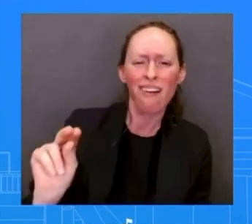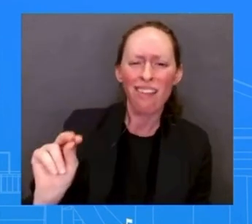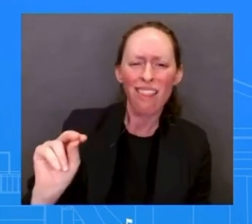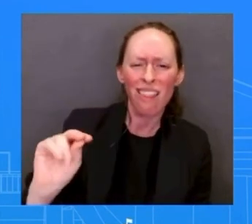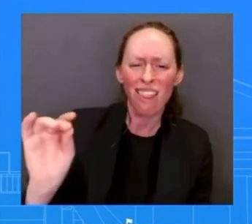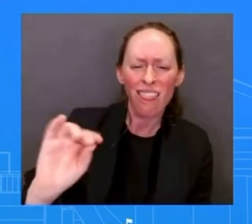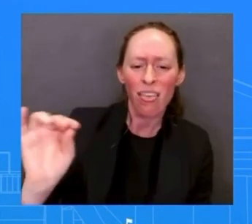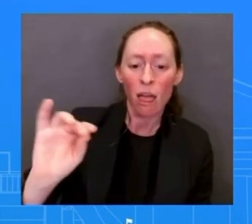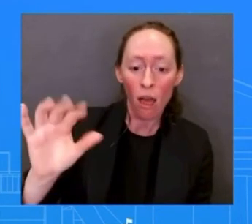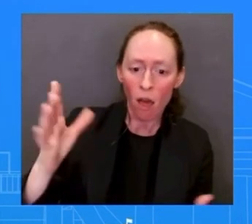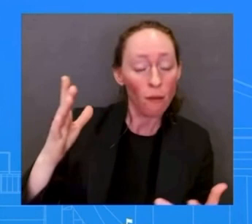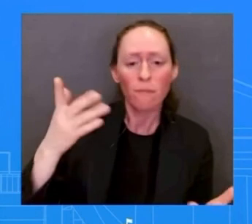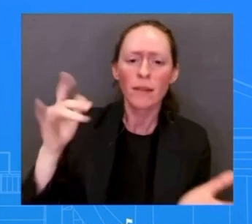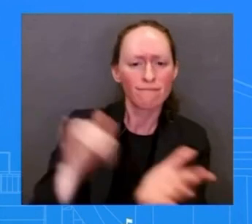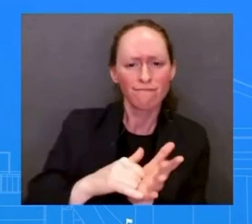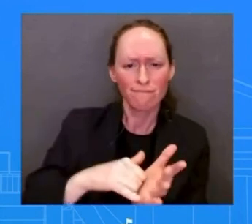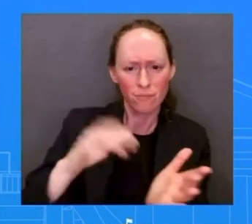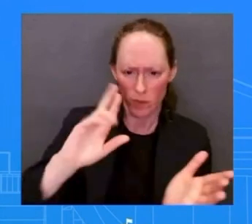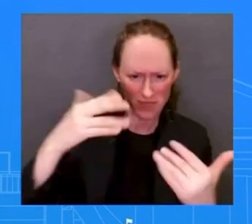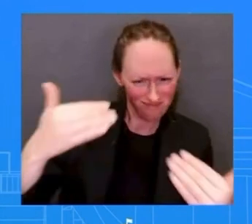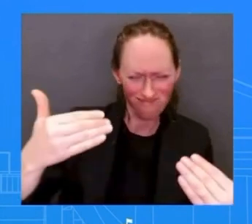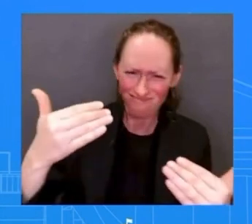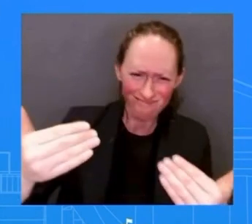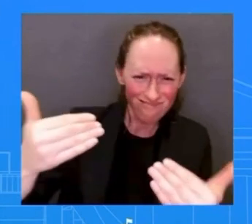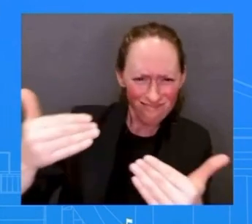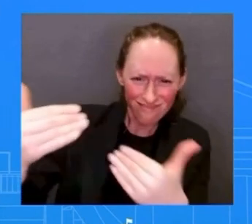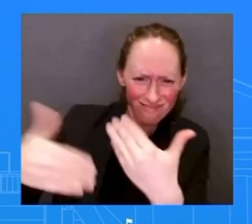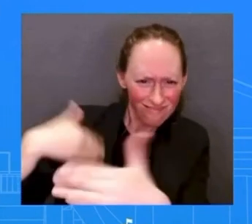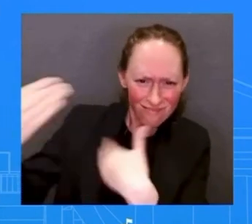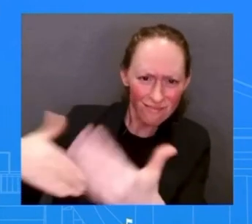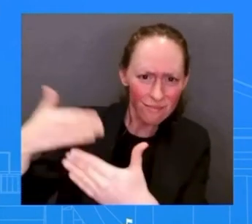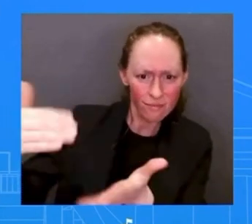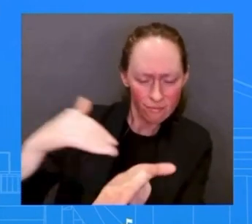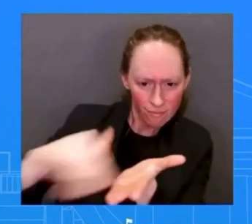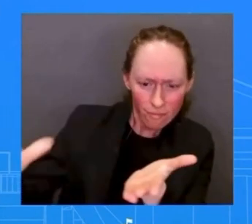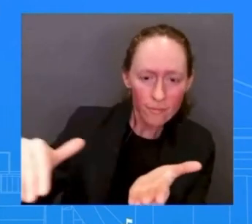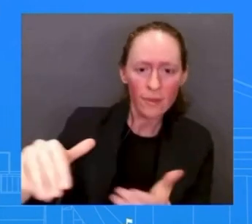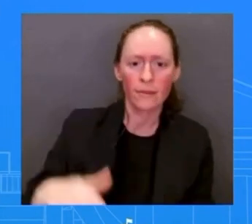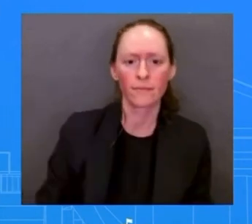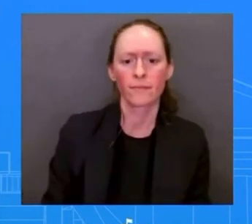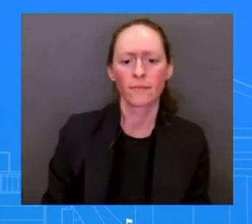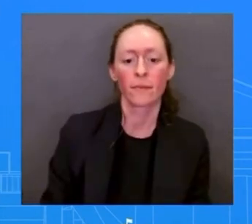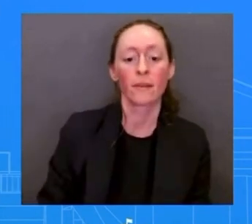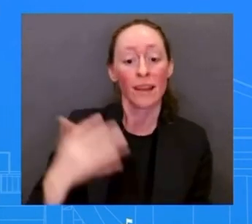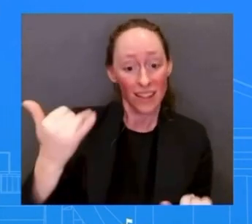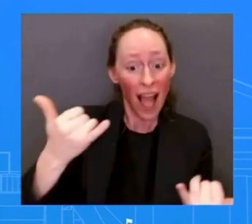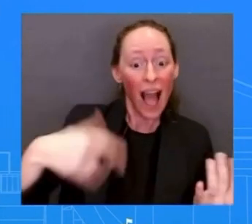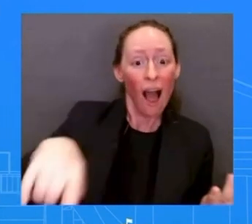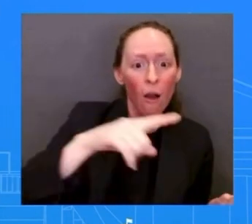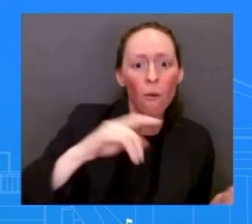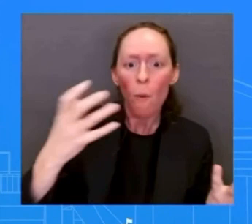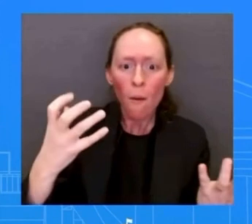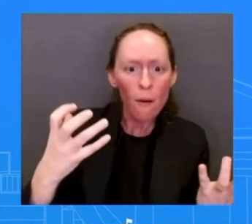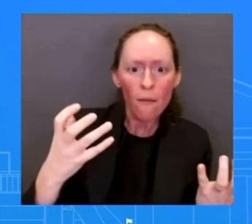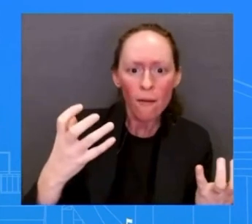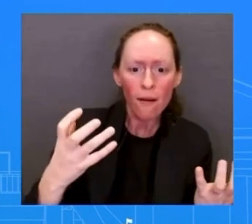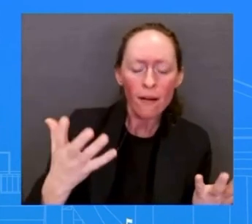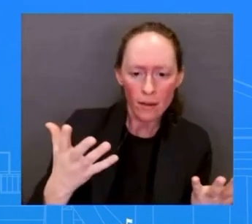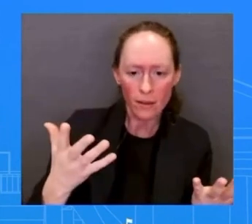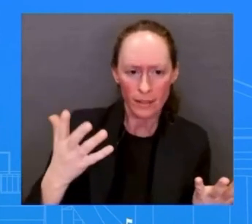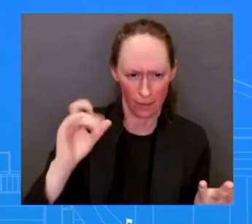faster. Make it easier for people to qualify for forgiveness. So yeah, we think that there's a real tension between that and the idea that if we're going to try and